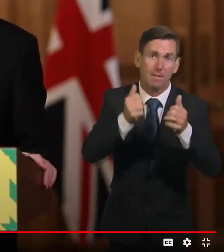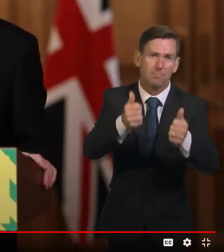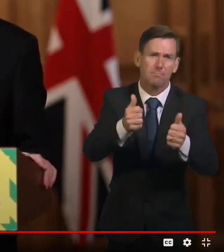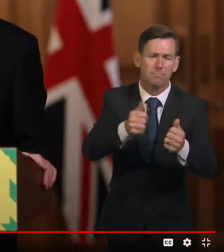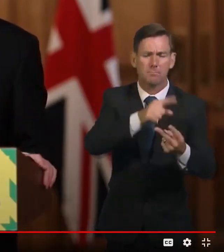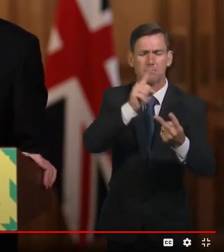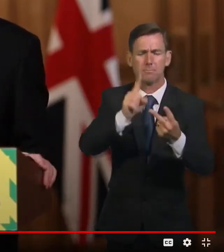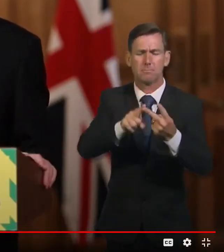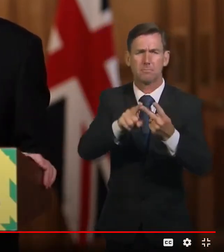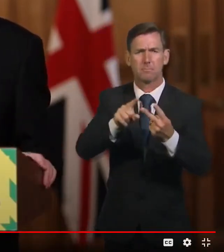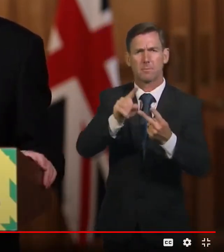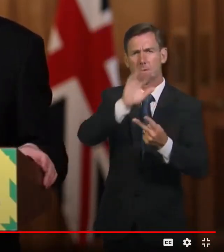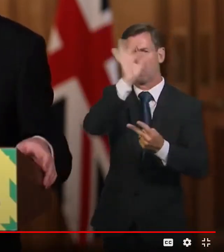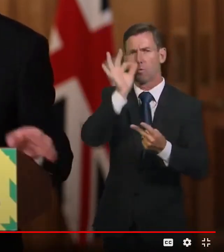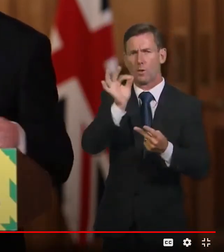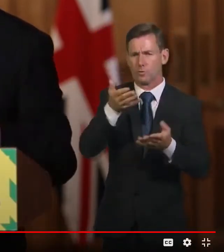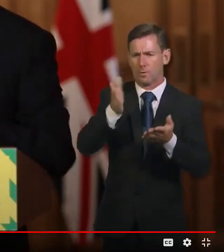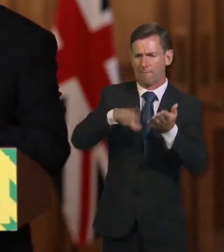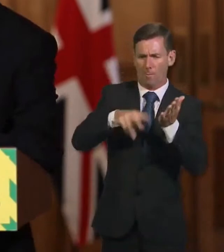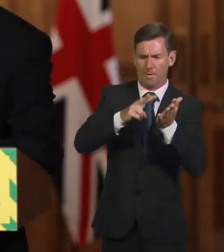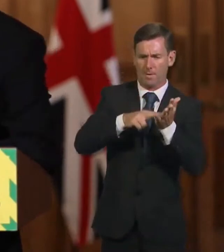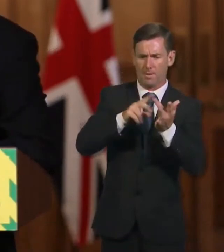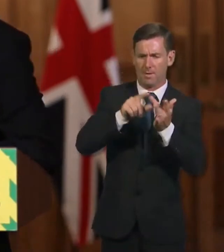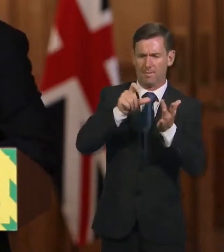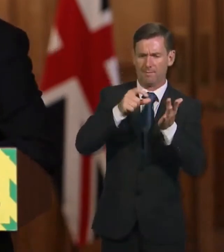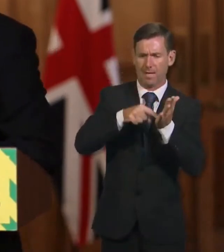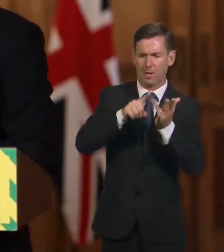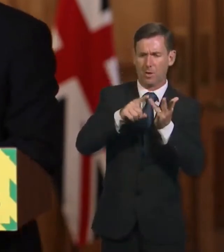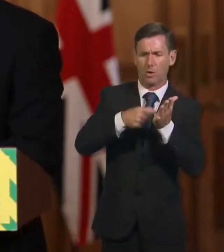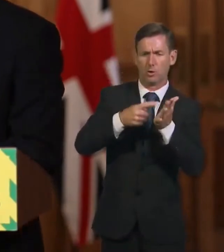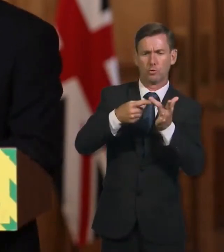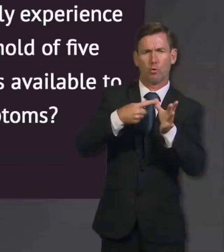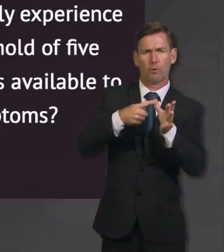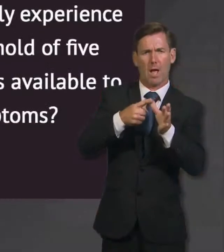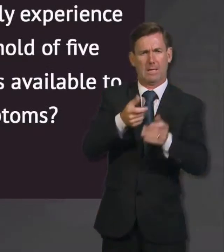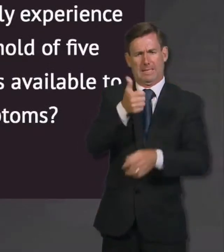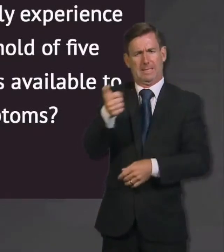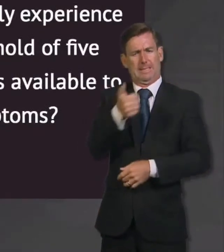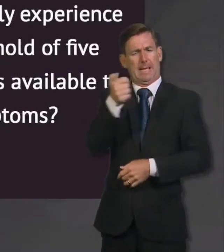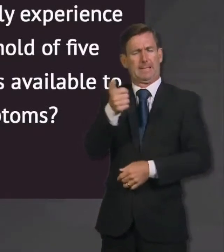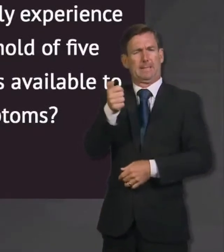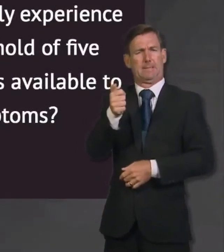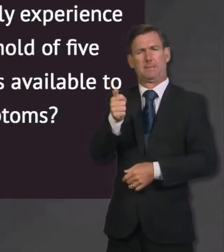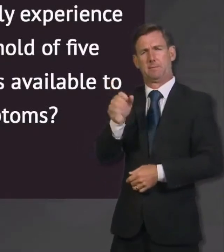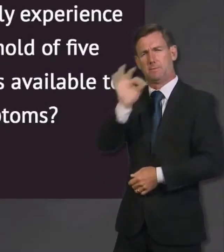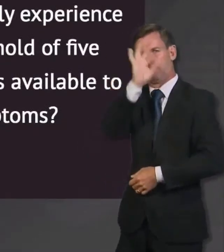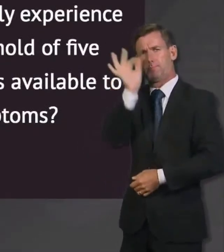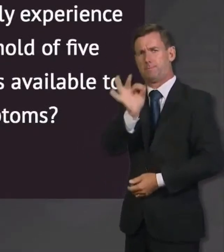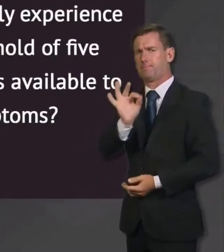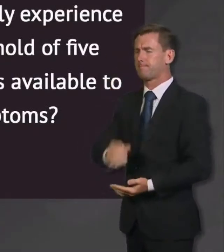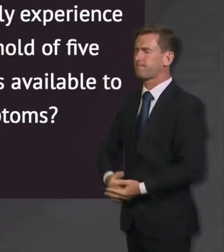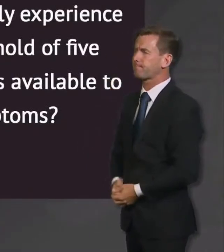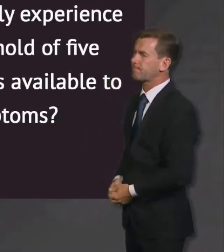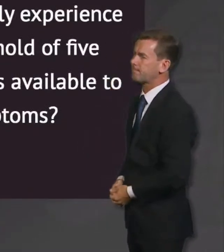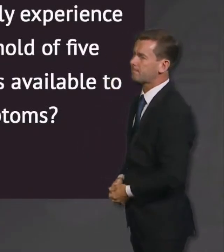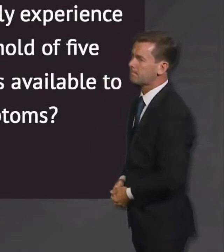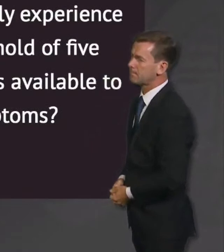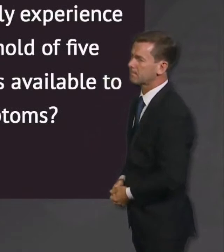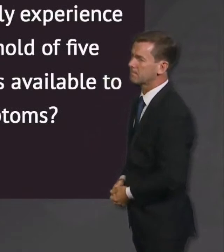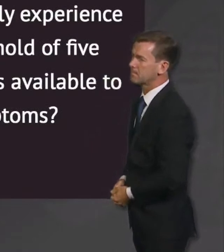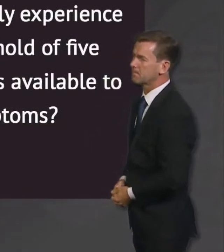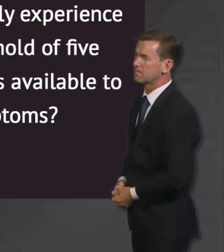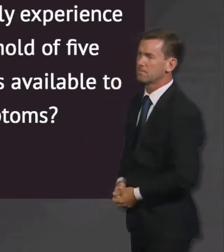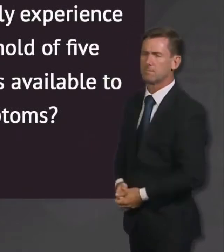from Ivor Heath, who's written her question. She's asking, with all children being expected back into school